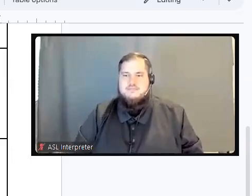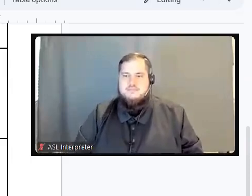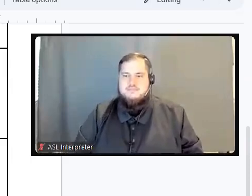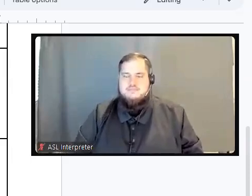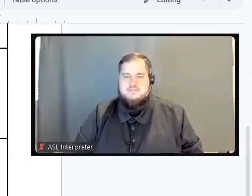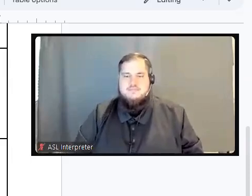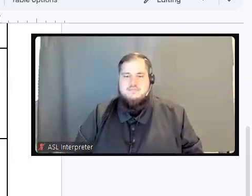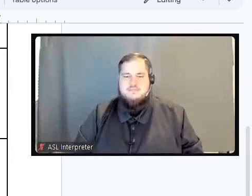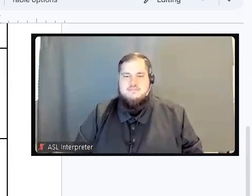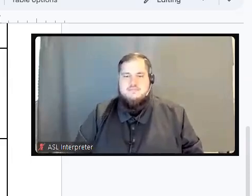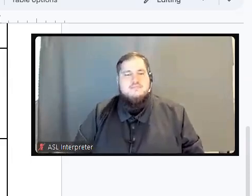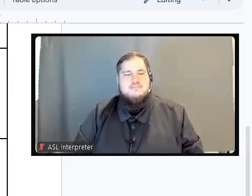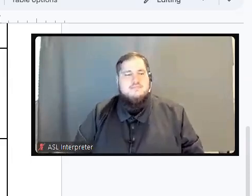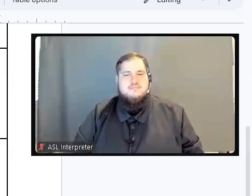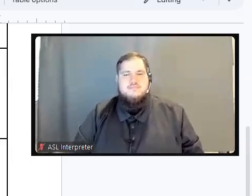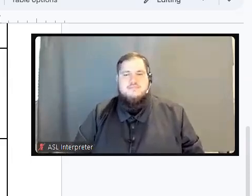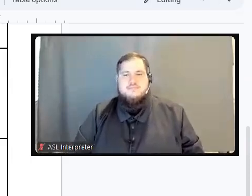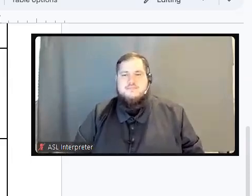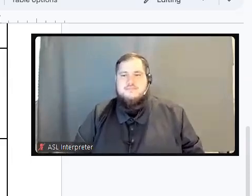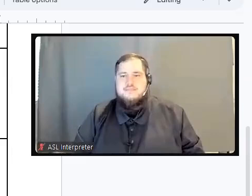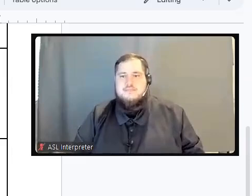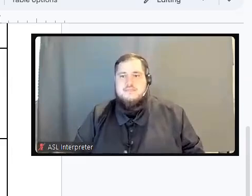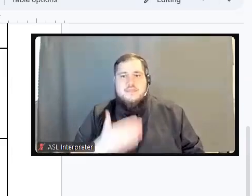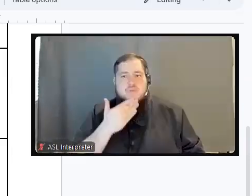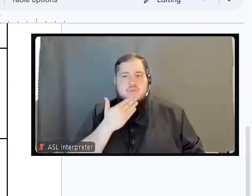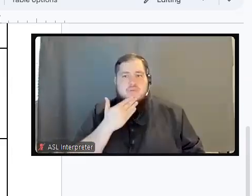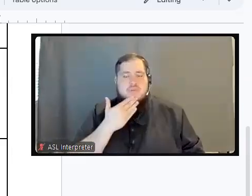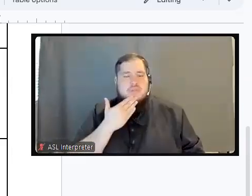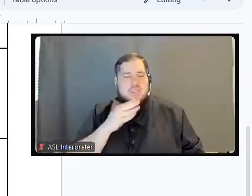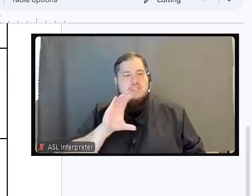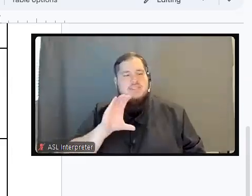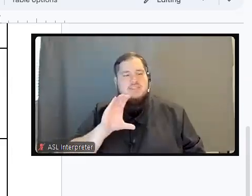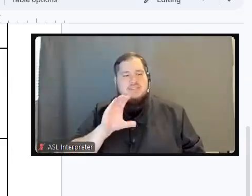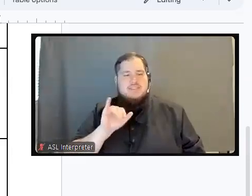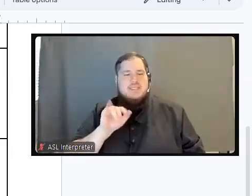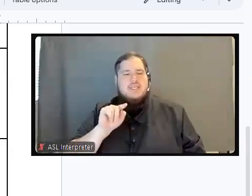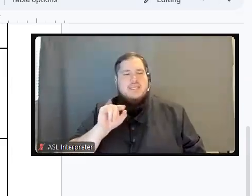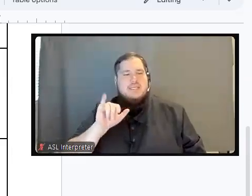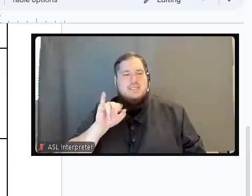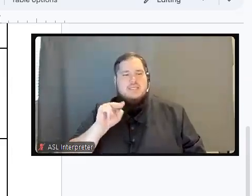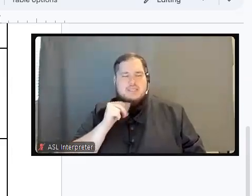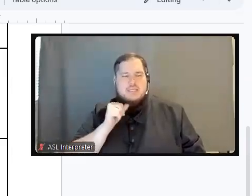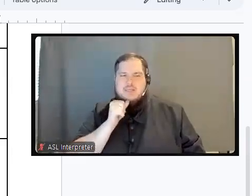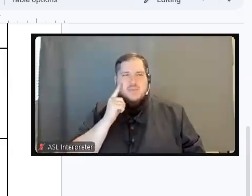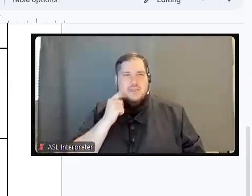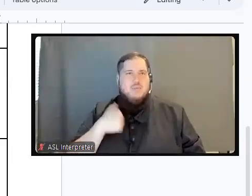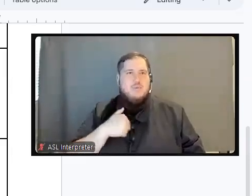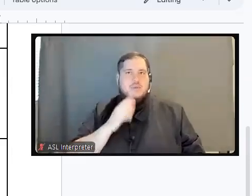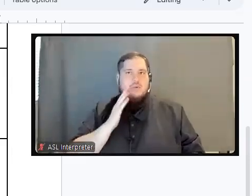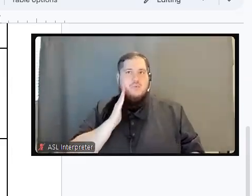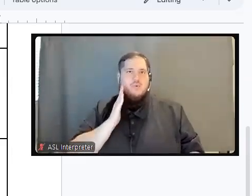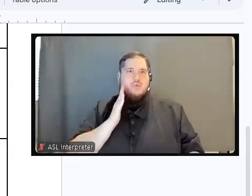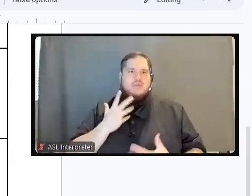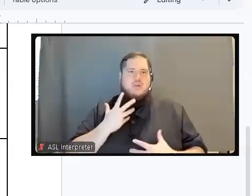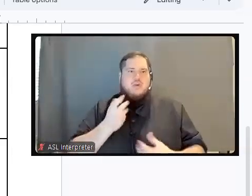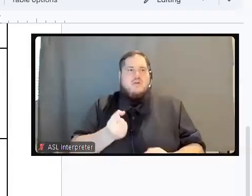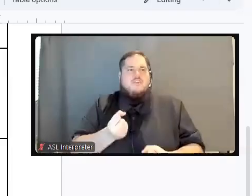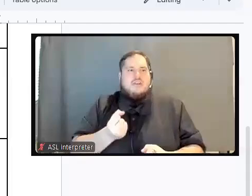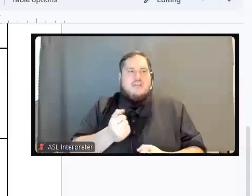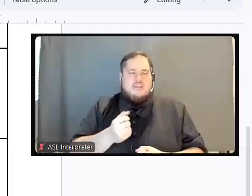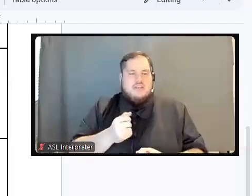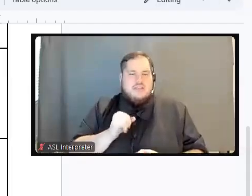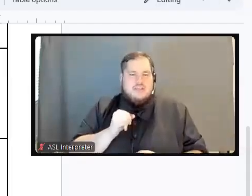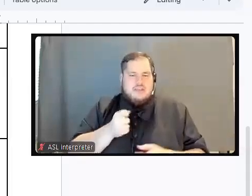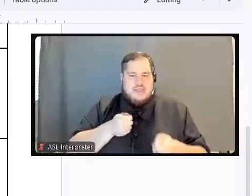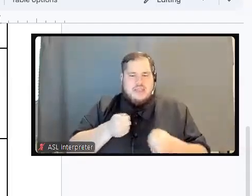Thanks, Caitlin, and thanks for all your support in getting this far. I don't feel like we'd be as confident in handling this had you not helped us at the